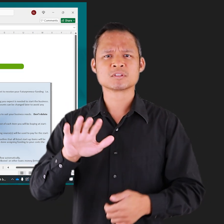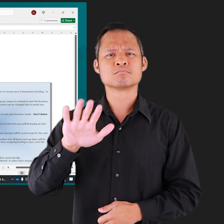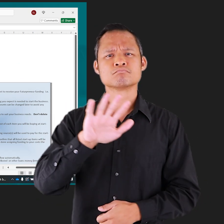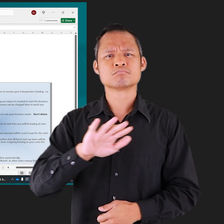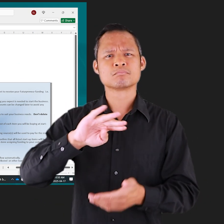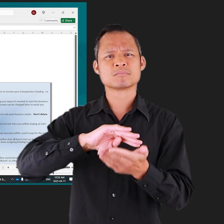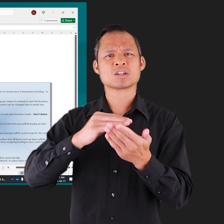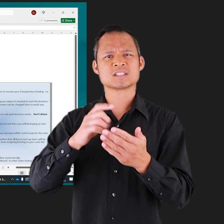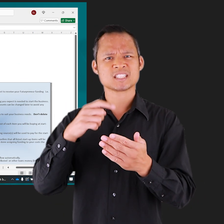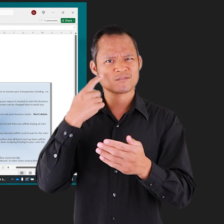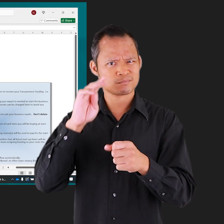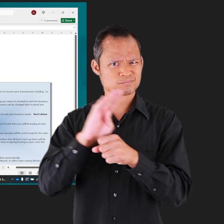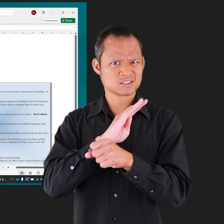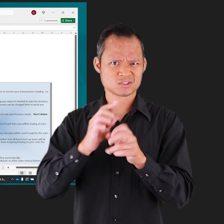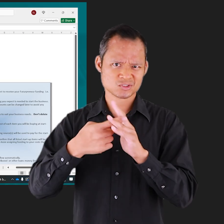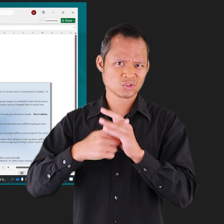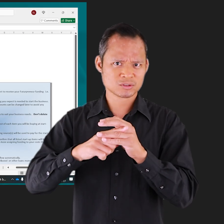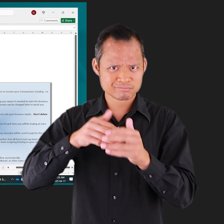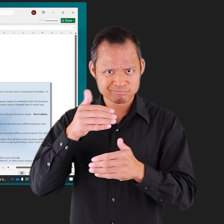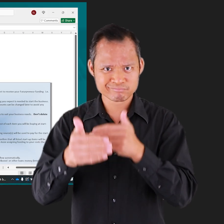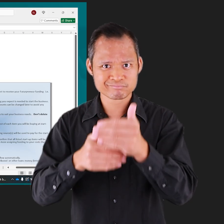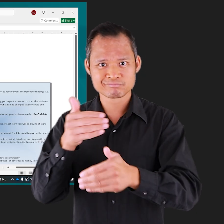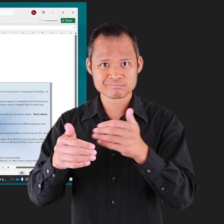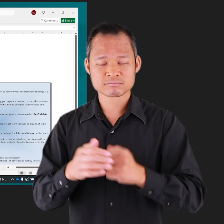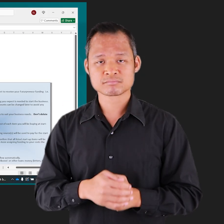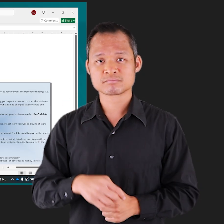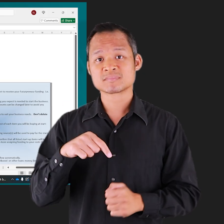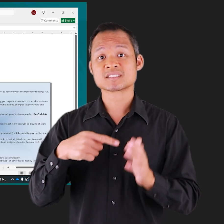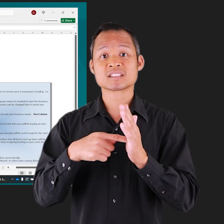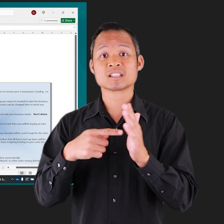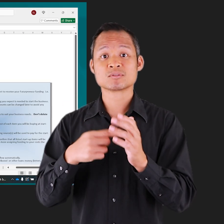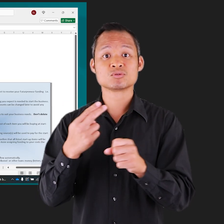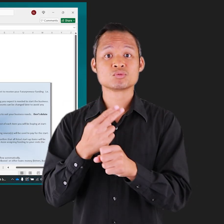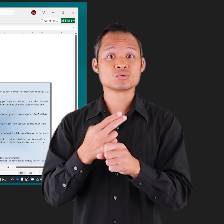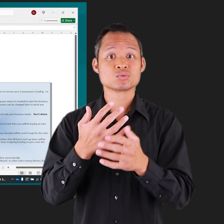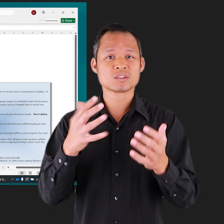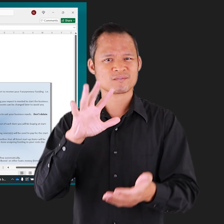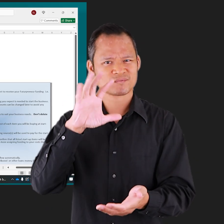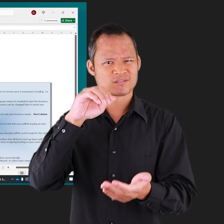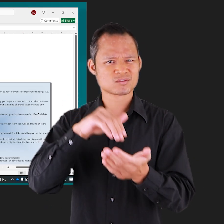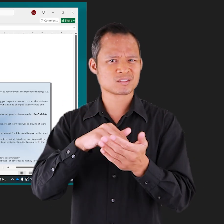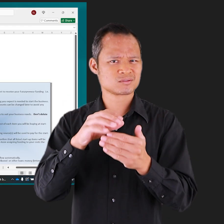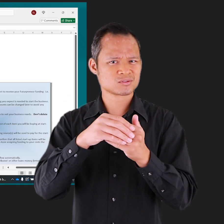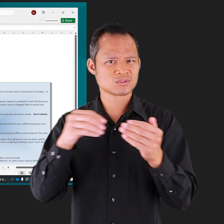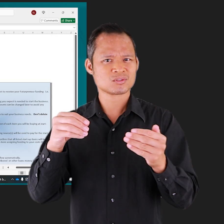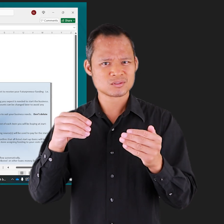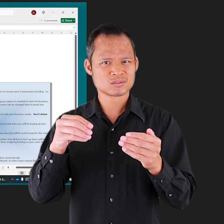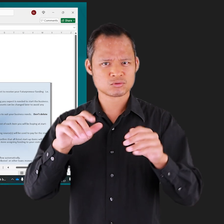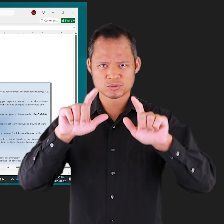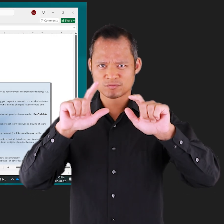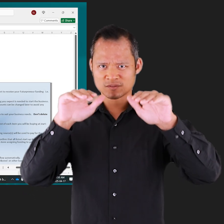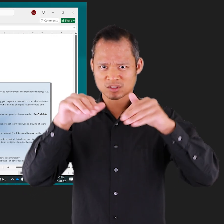Step 2, estimate the total amount of startup money you will need to get your business off the ground. In this example, the total money they